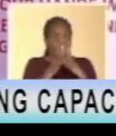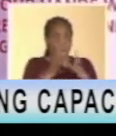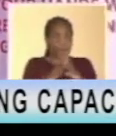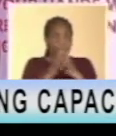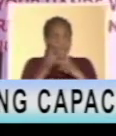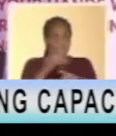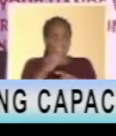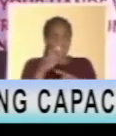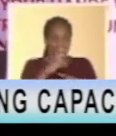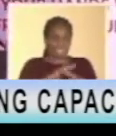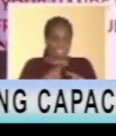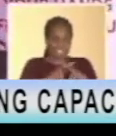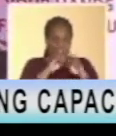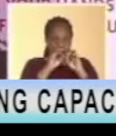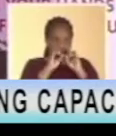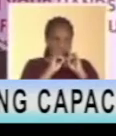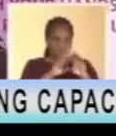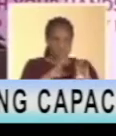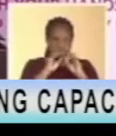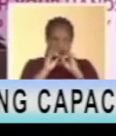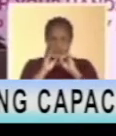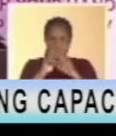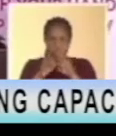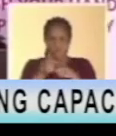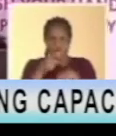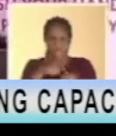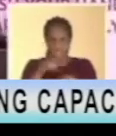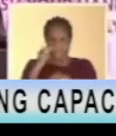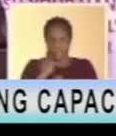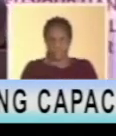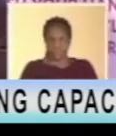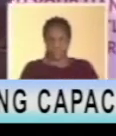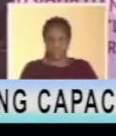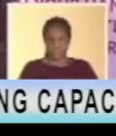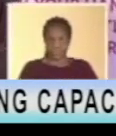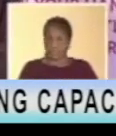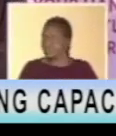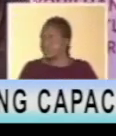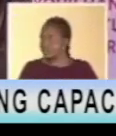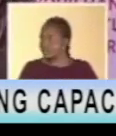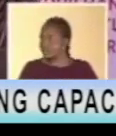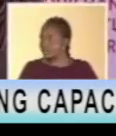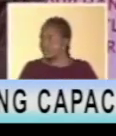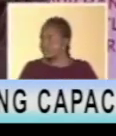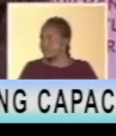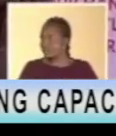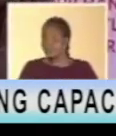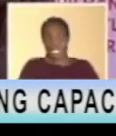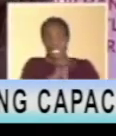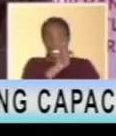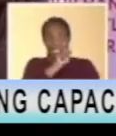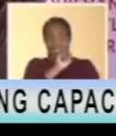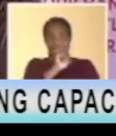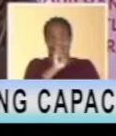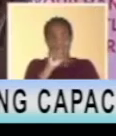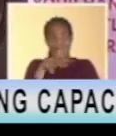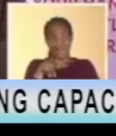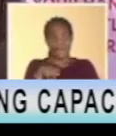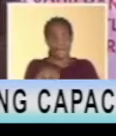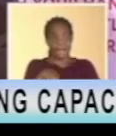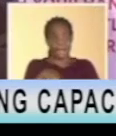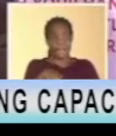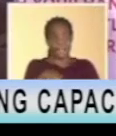the results within a relatively short period of time. The Namibia Institute of Pathology